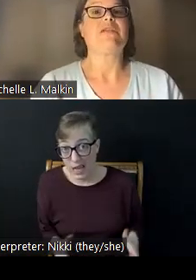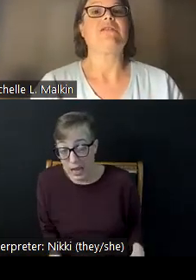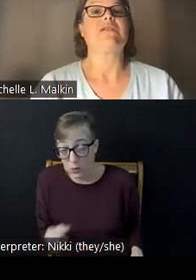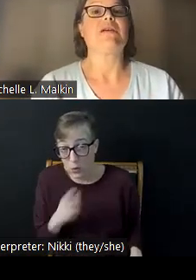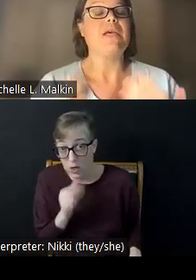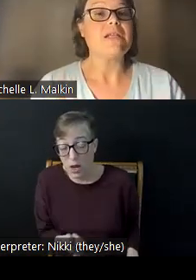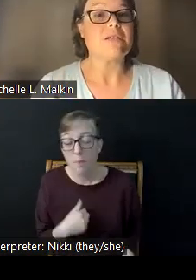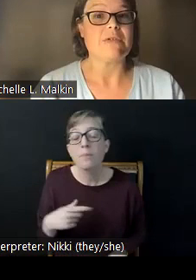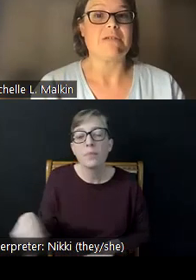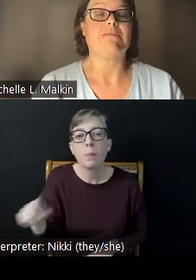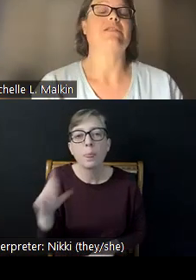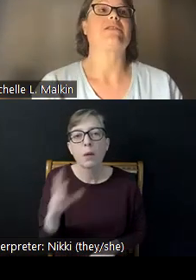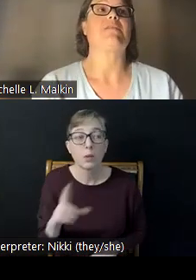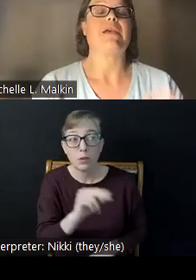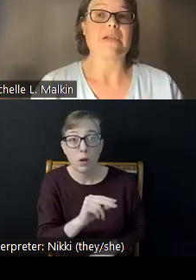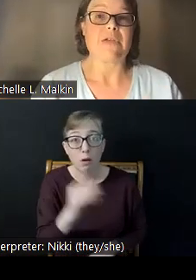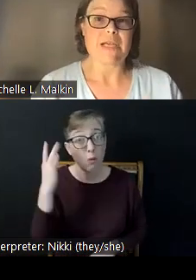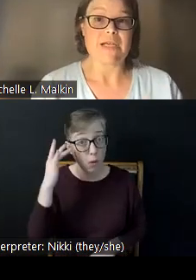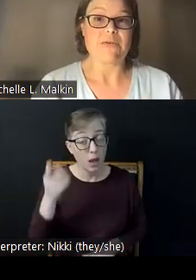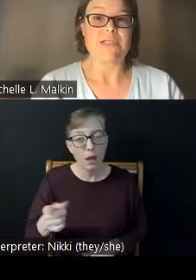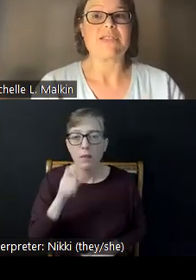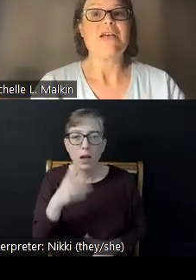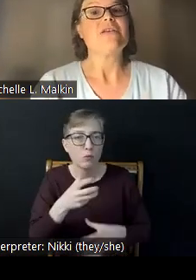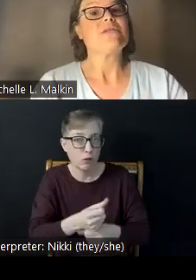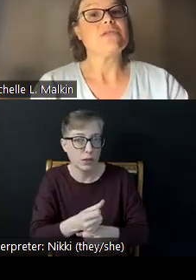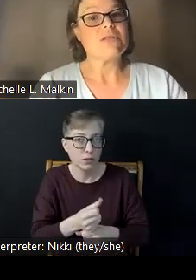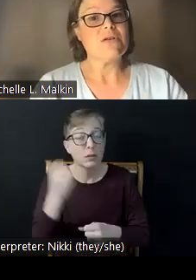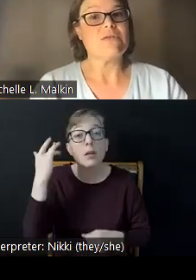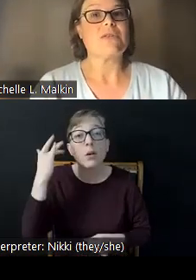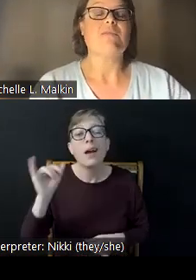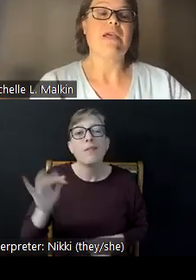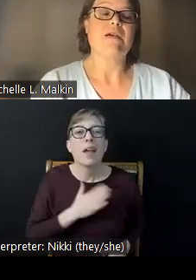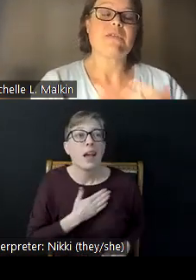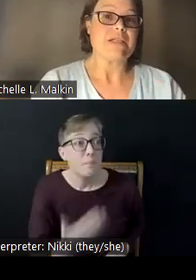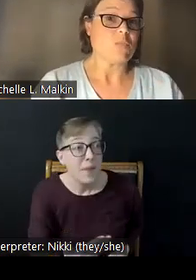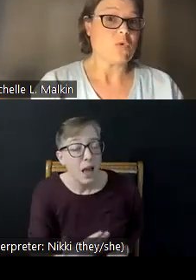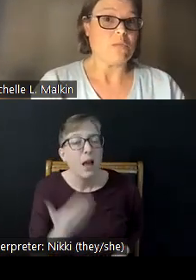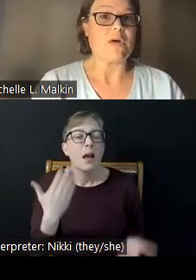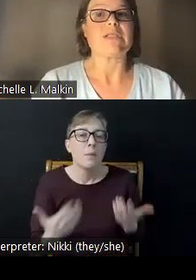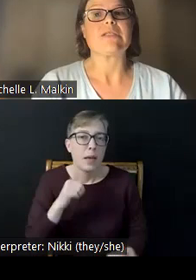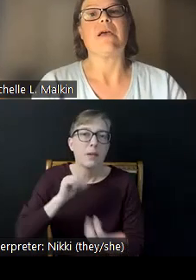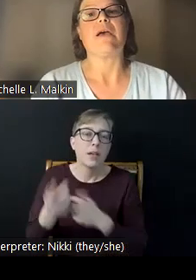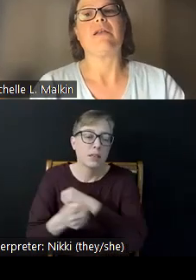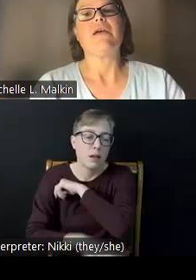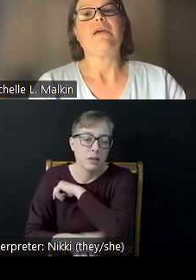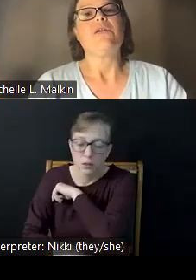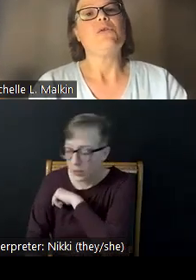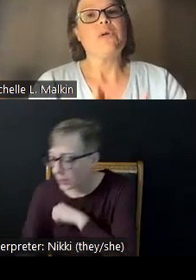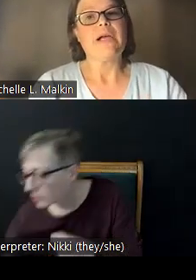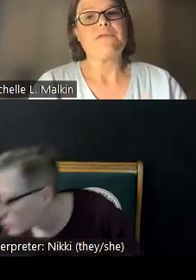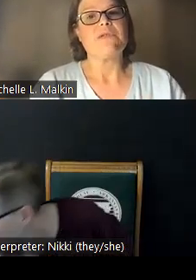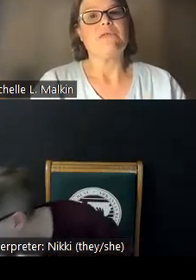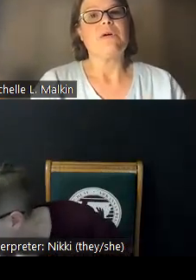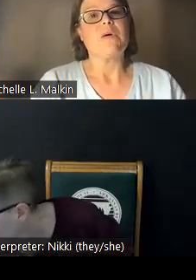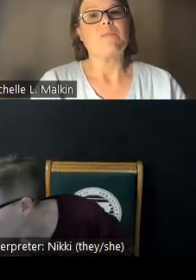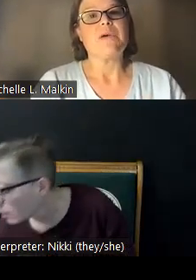you, because admitting to it means they may have to face consequences. So just know that you may have to ask more than once, and you will